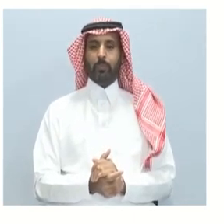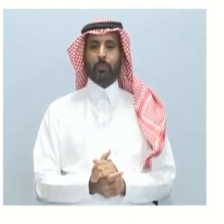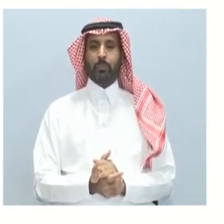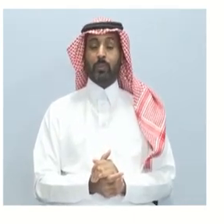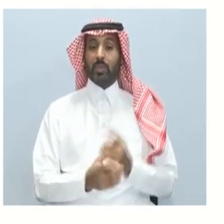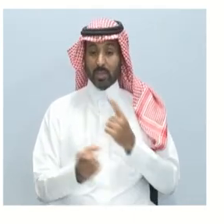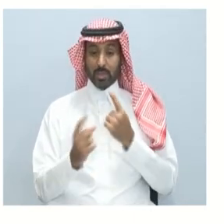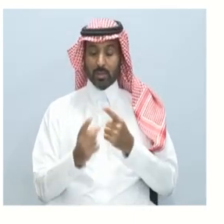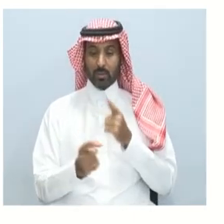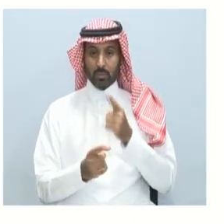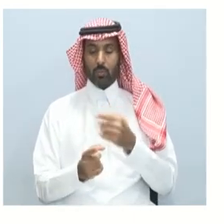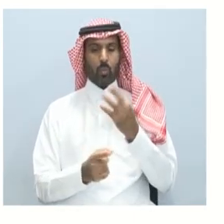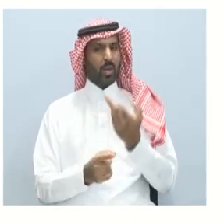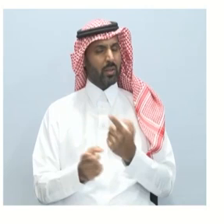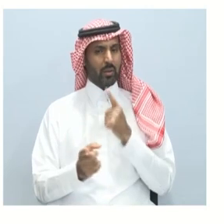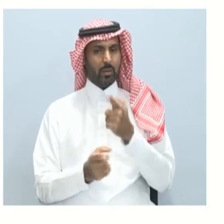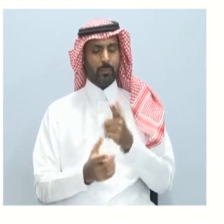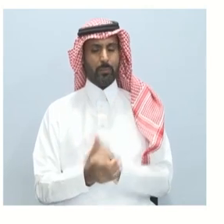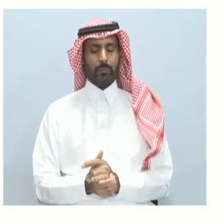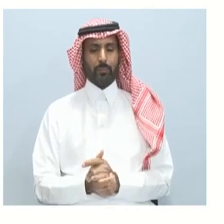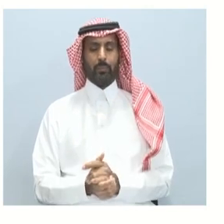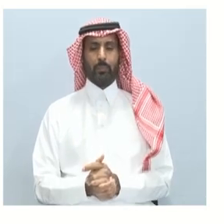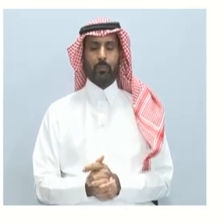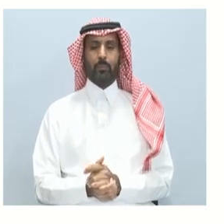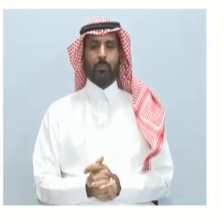point of view with one of your colleagues or in class.